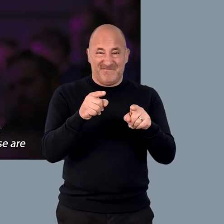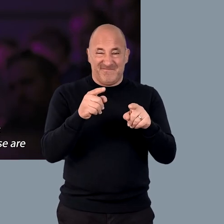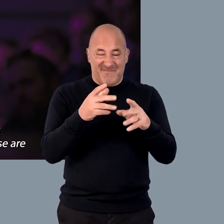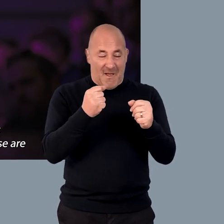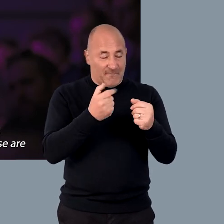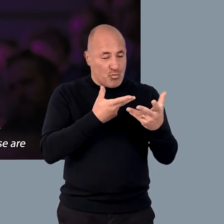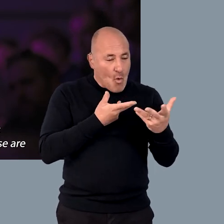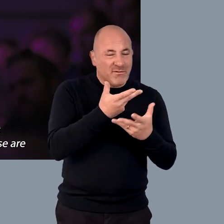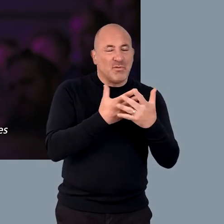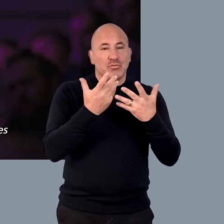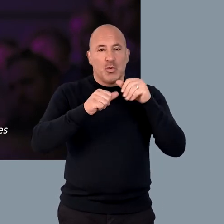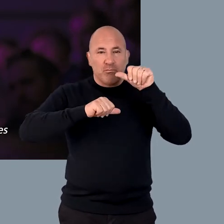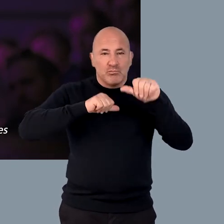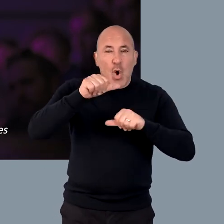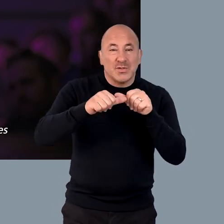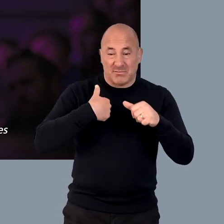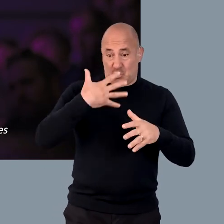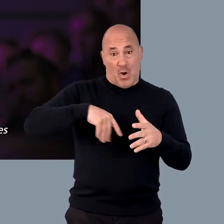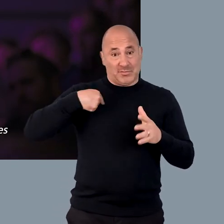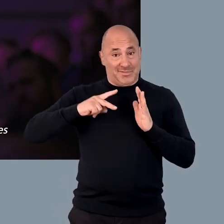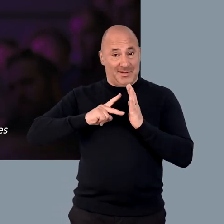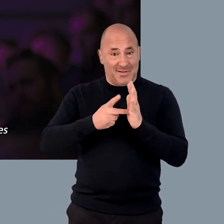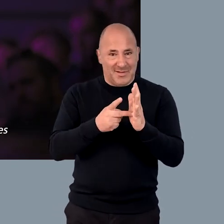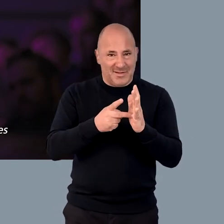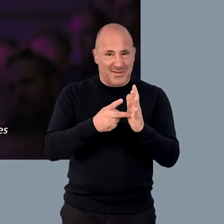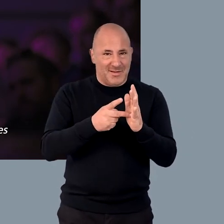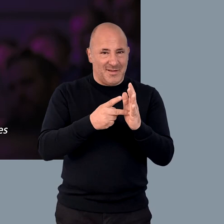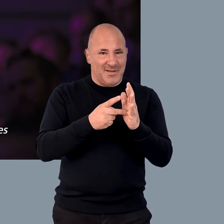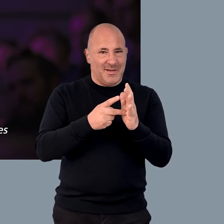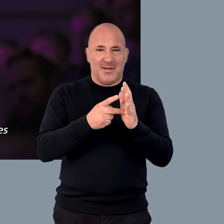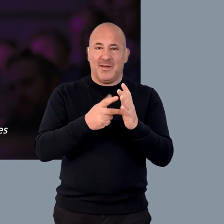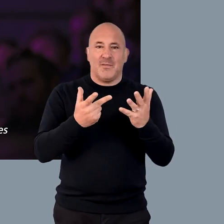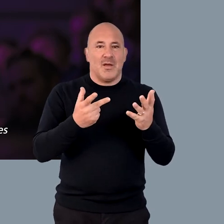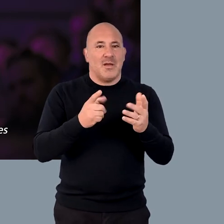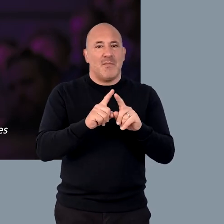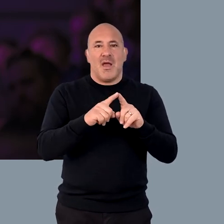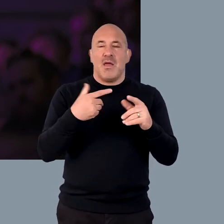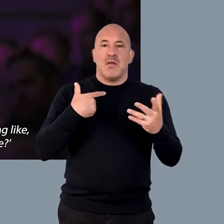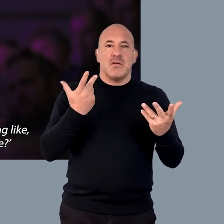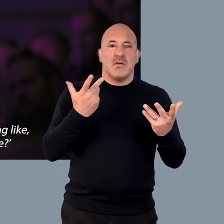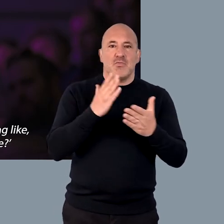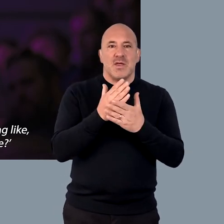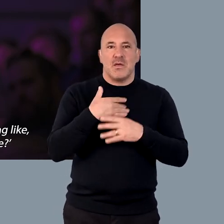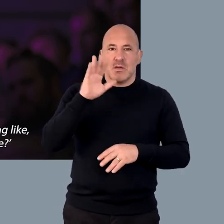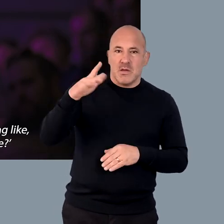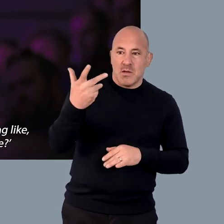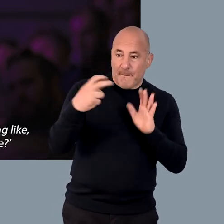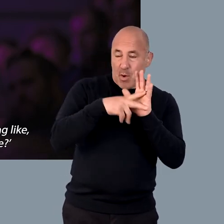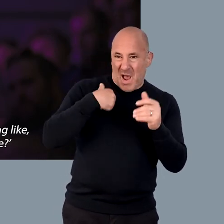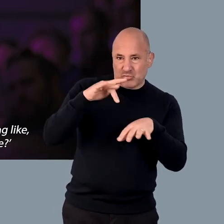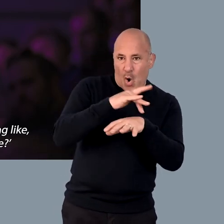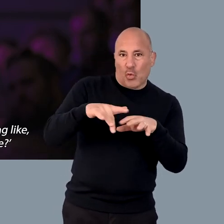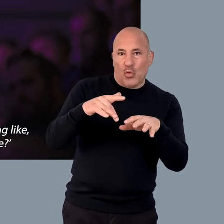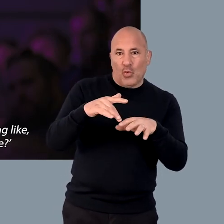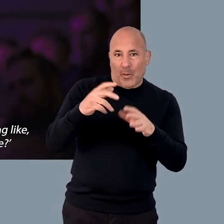for Um, when these are the types of Conversations and processes that i'd like to run But i'm just there knocking on the